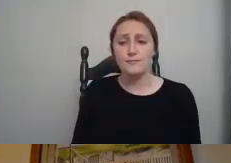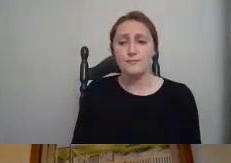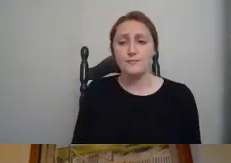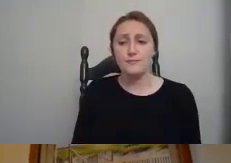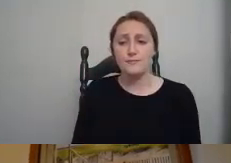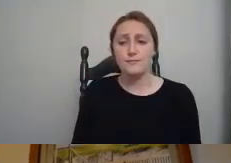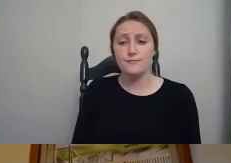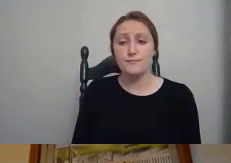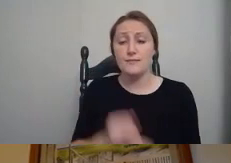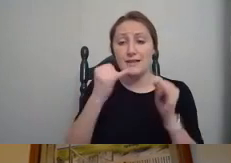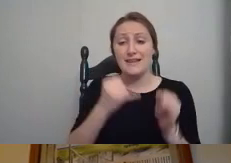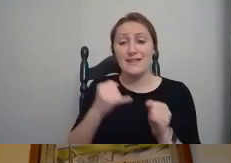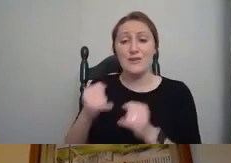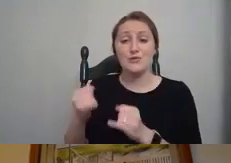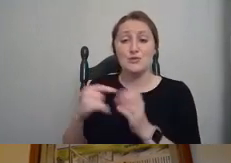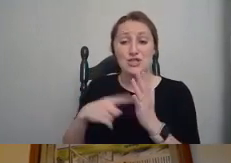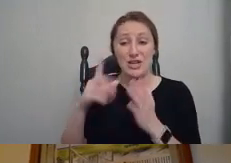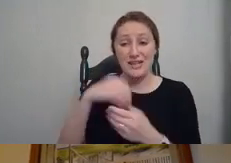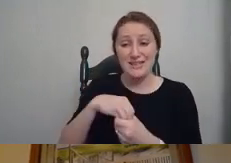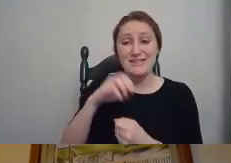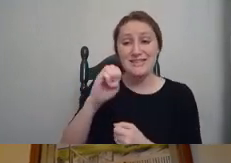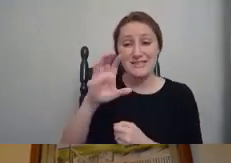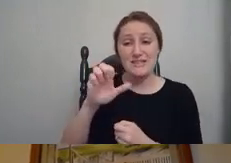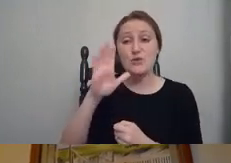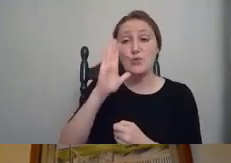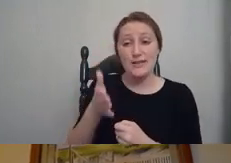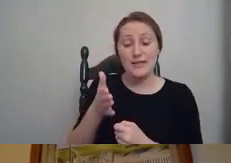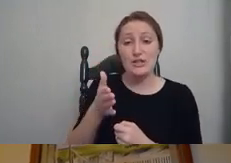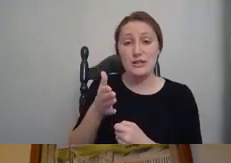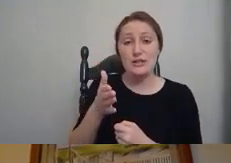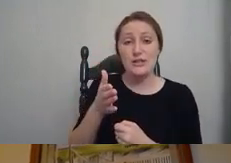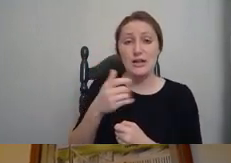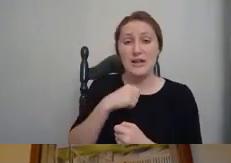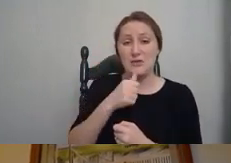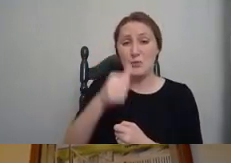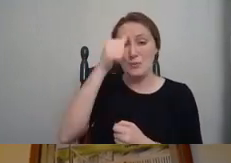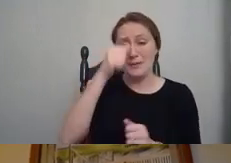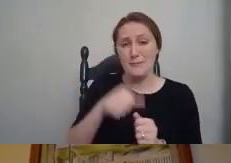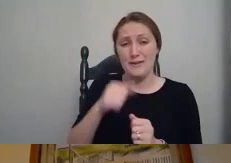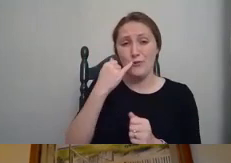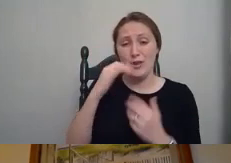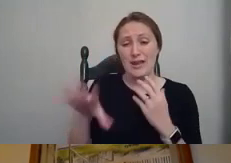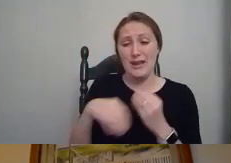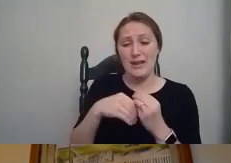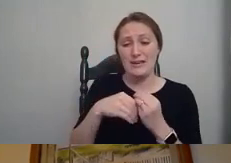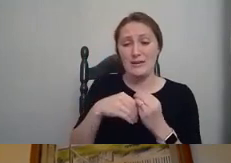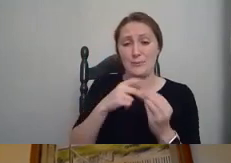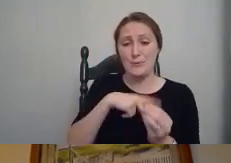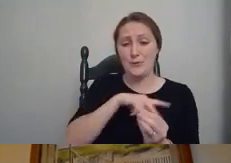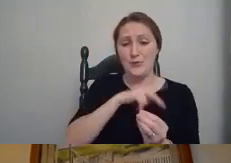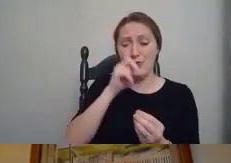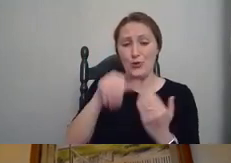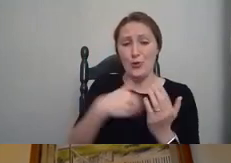Individual check-ins, ECE will definitely do that. I remember from our schedule, I don't remember if we put in personal for all